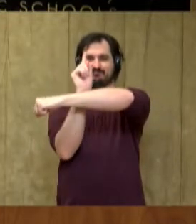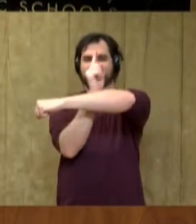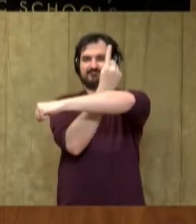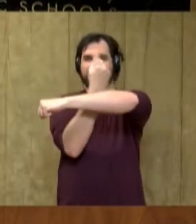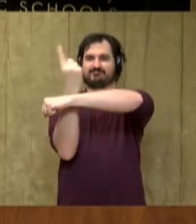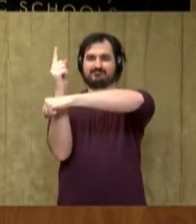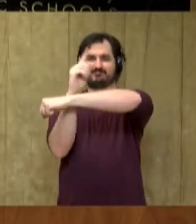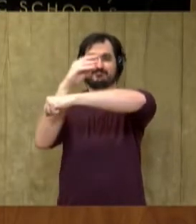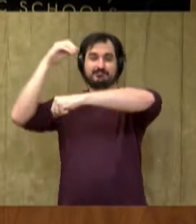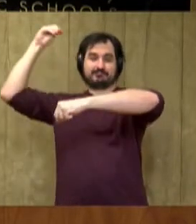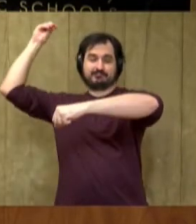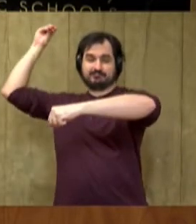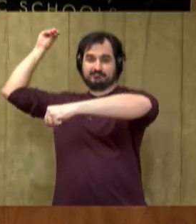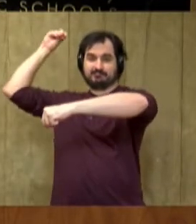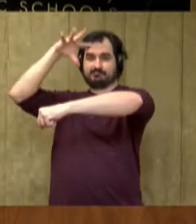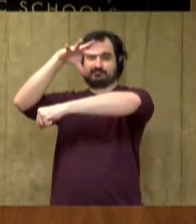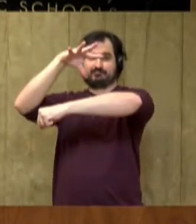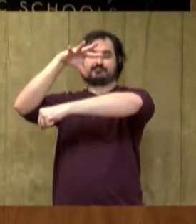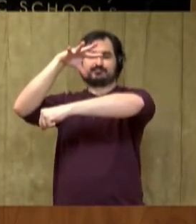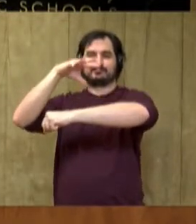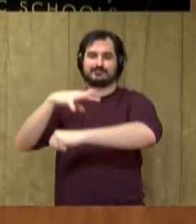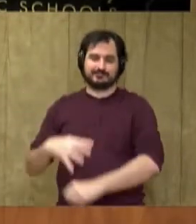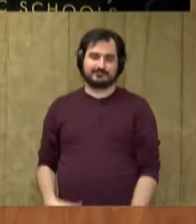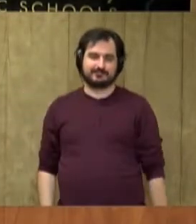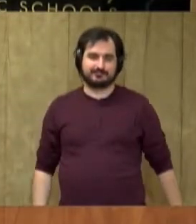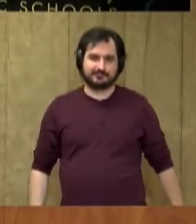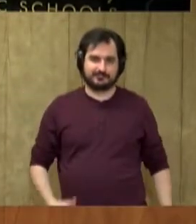the stage. Good job.